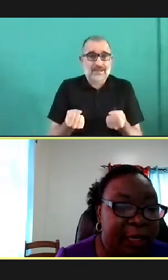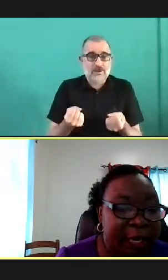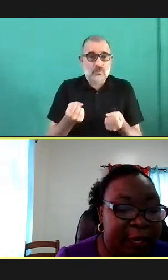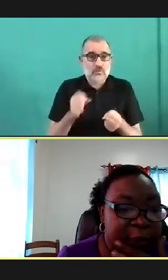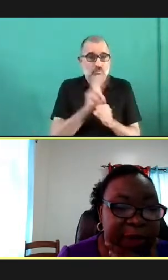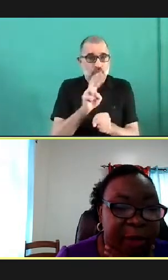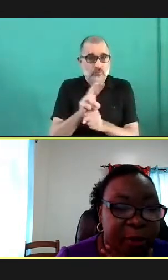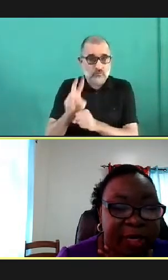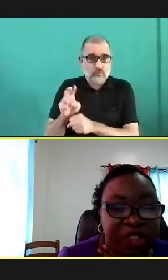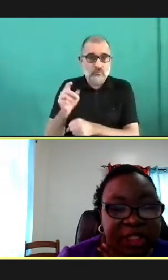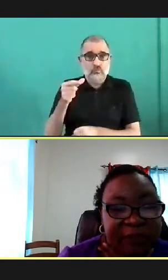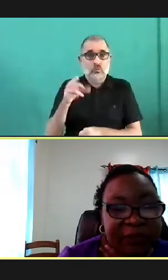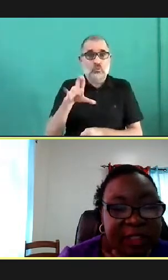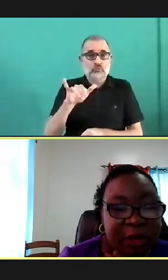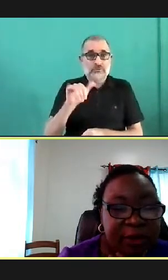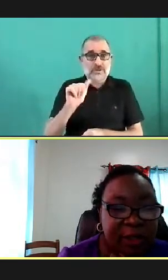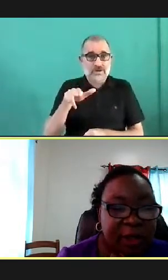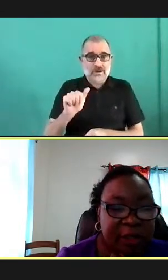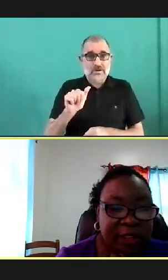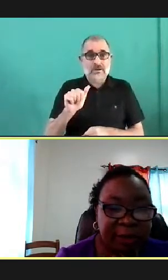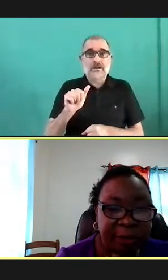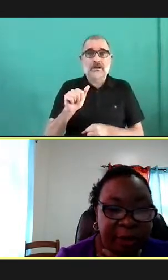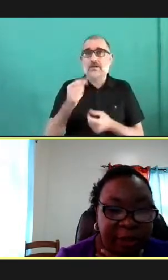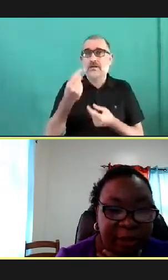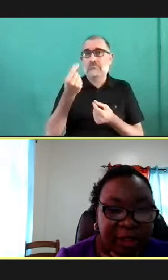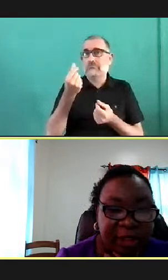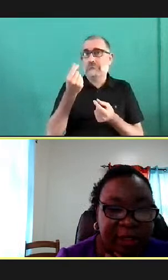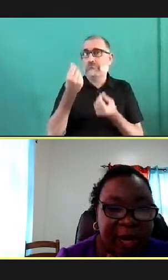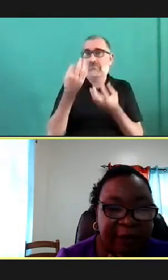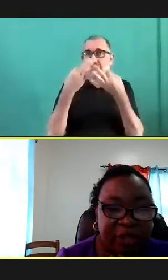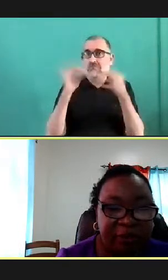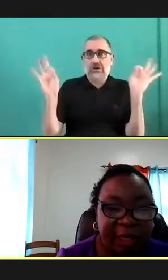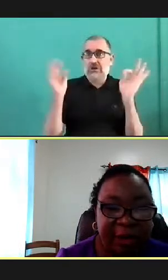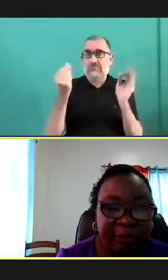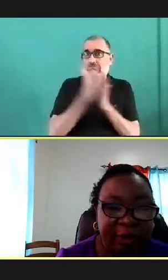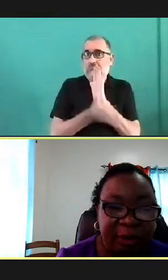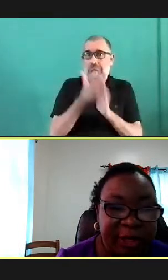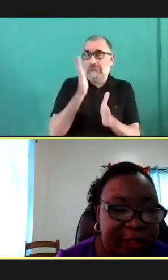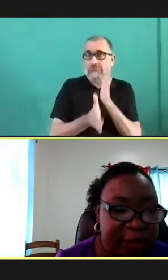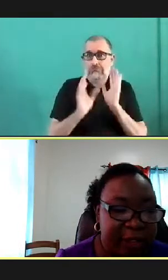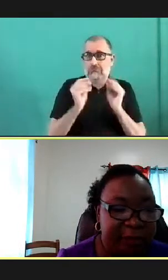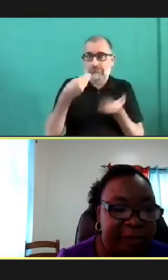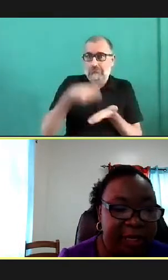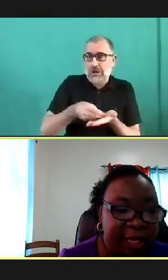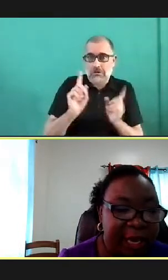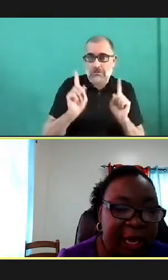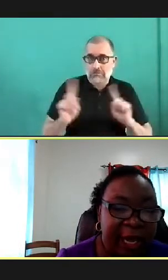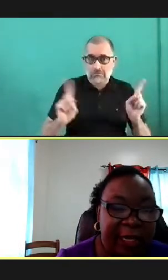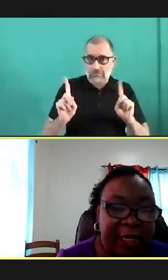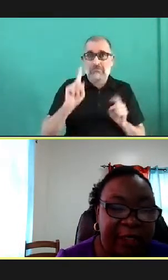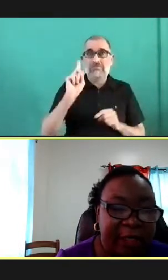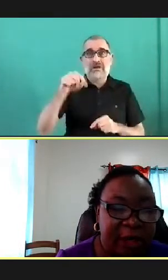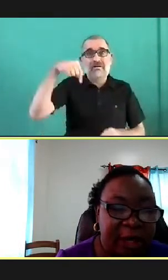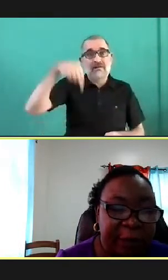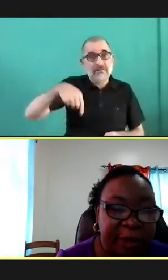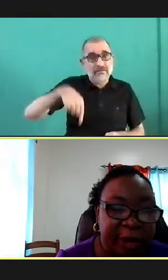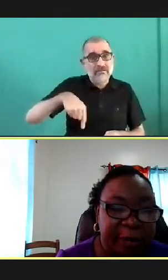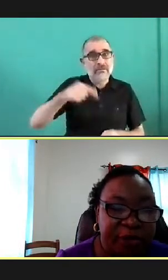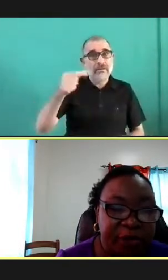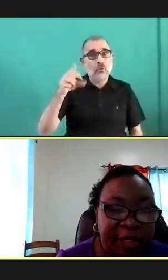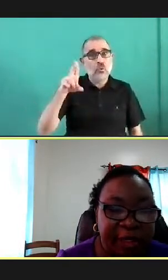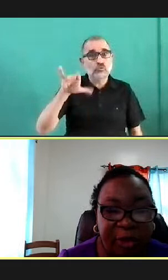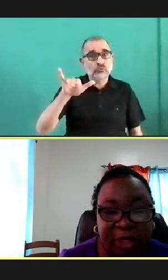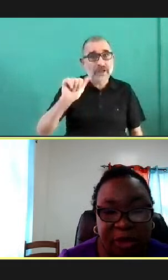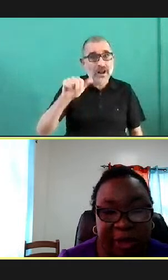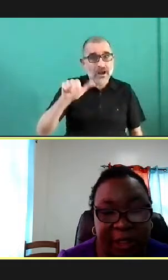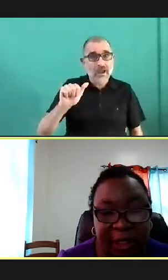So in Guyana, our minimum wage is $70,000 per month. This is an average of $11 per day. And there's an